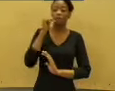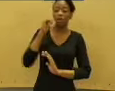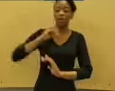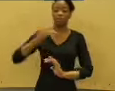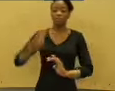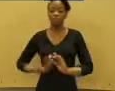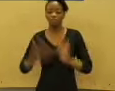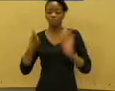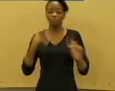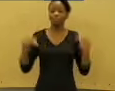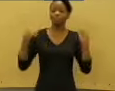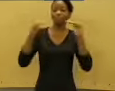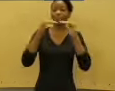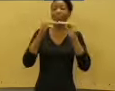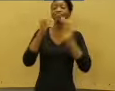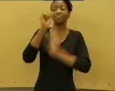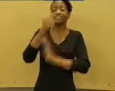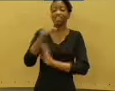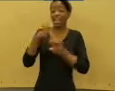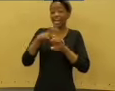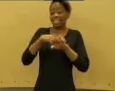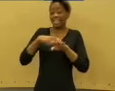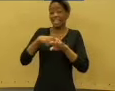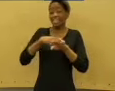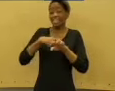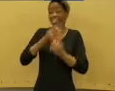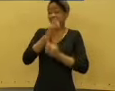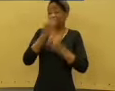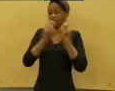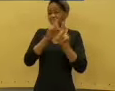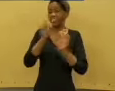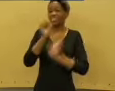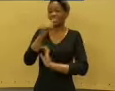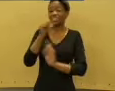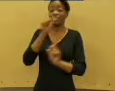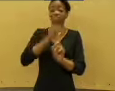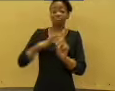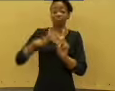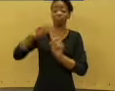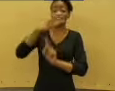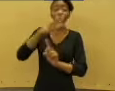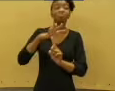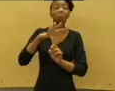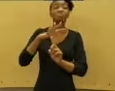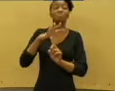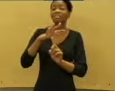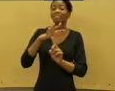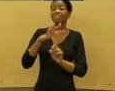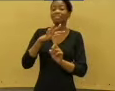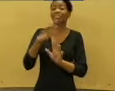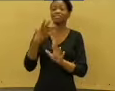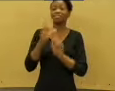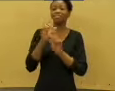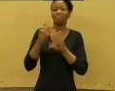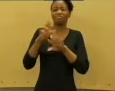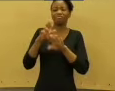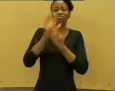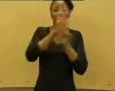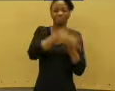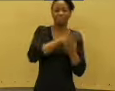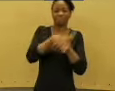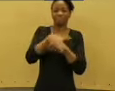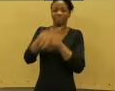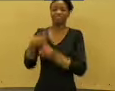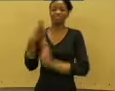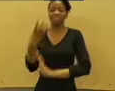come back to the race question, it's very clear that there are certain environments that enable people to racially discriminate, you know?